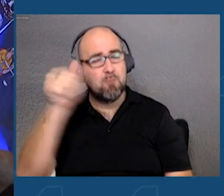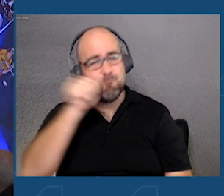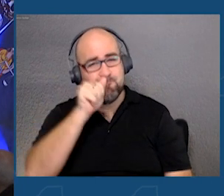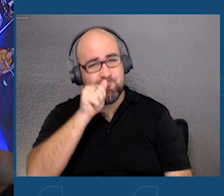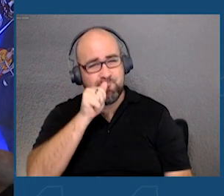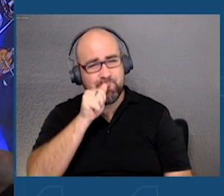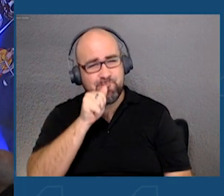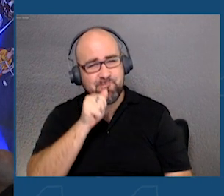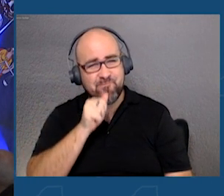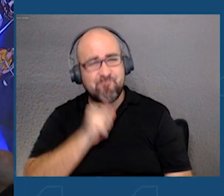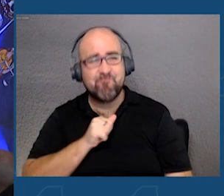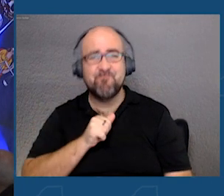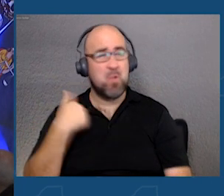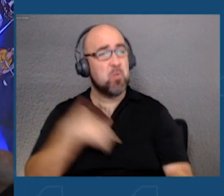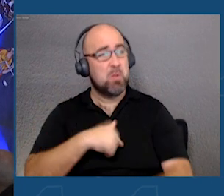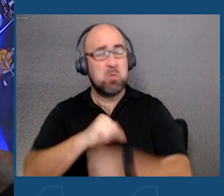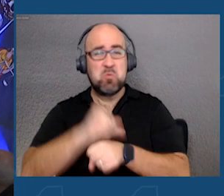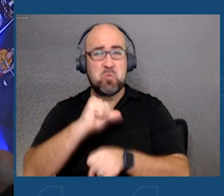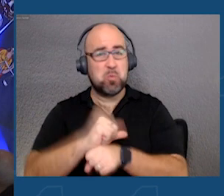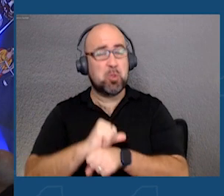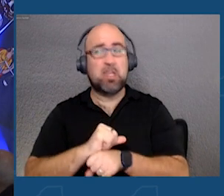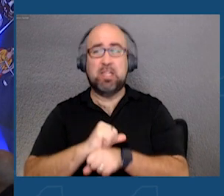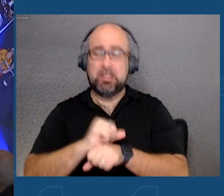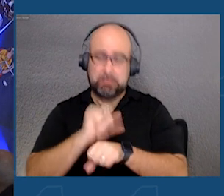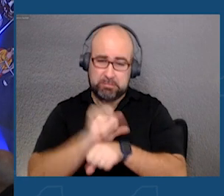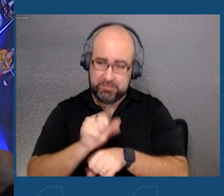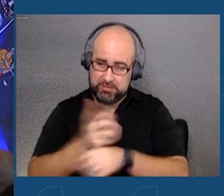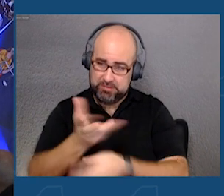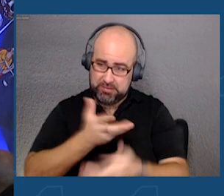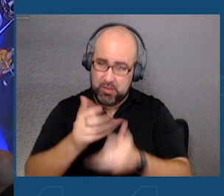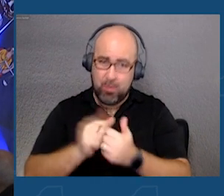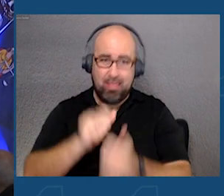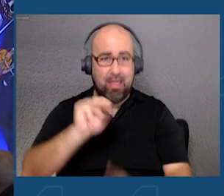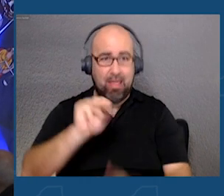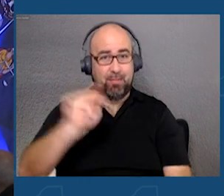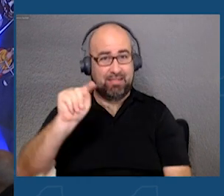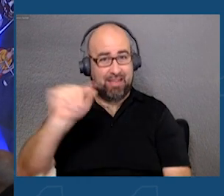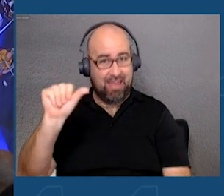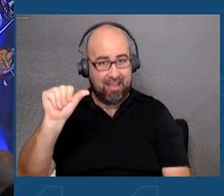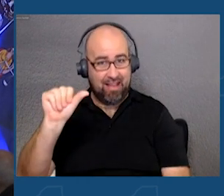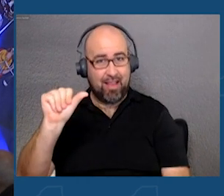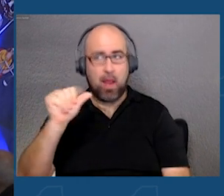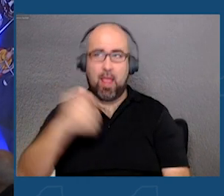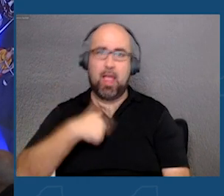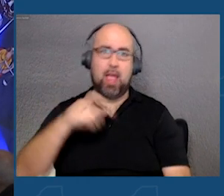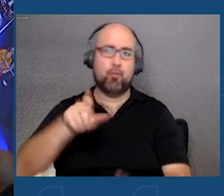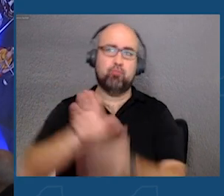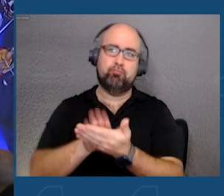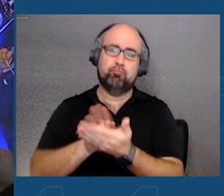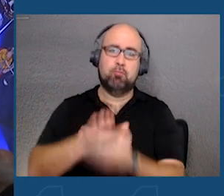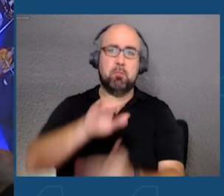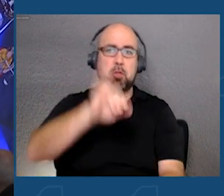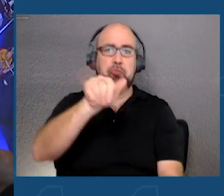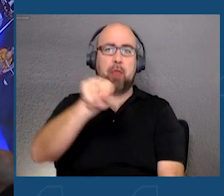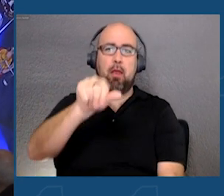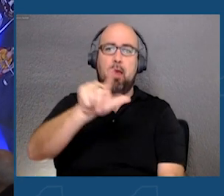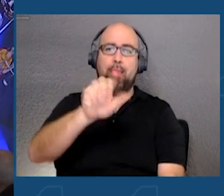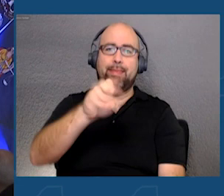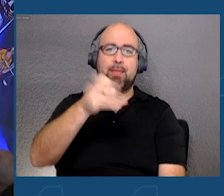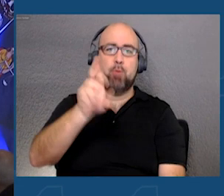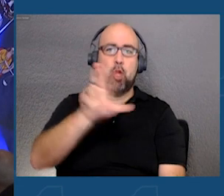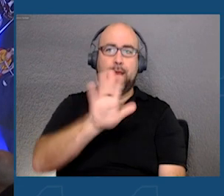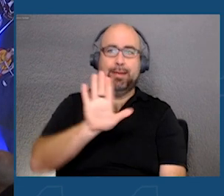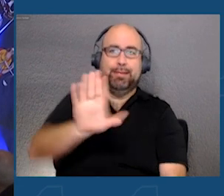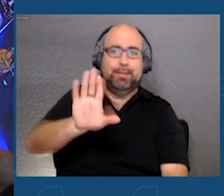working extensively with the MTA, and I have to commend Jano Lieber and his team on a